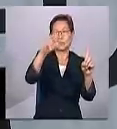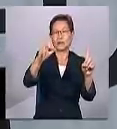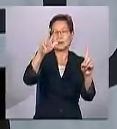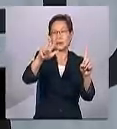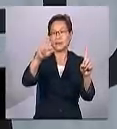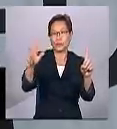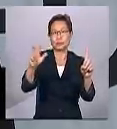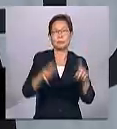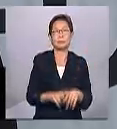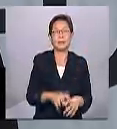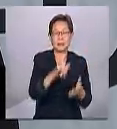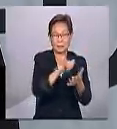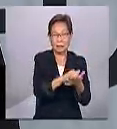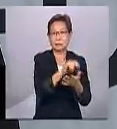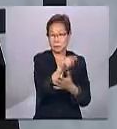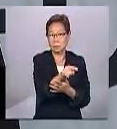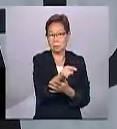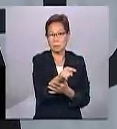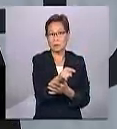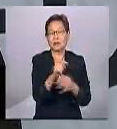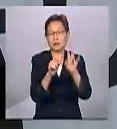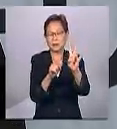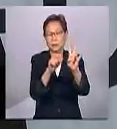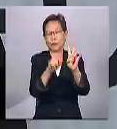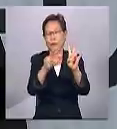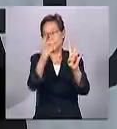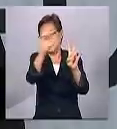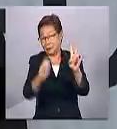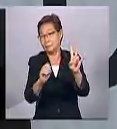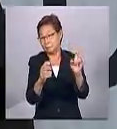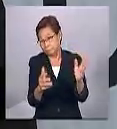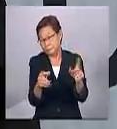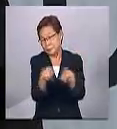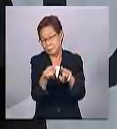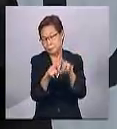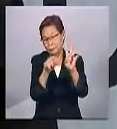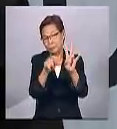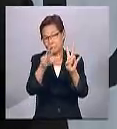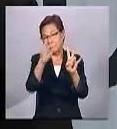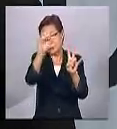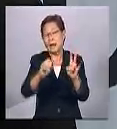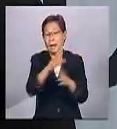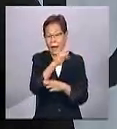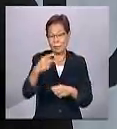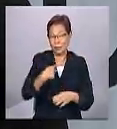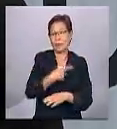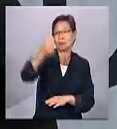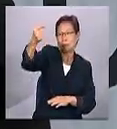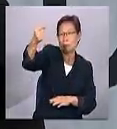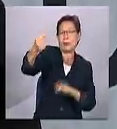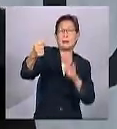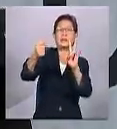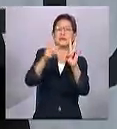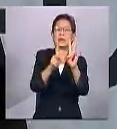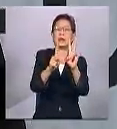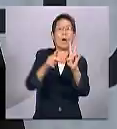3,333, and that account for 7.3%. Then we do have pending cases about 7,000 tests that